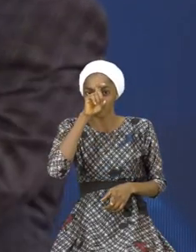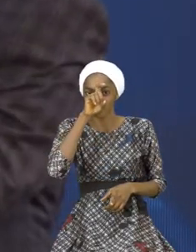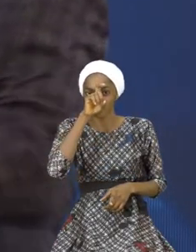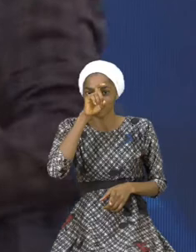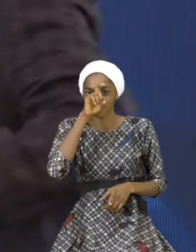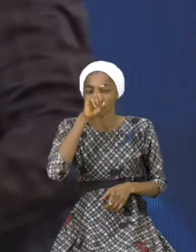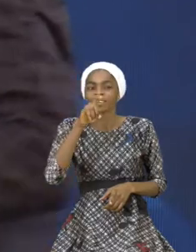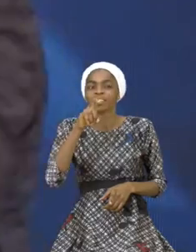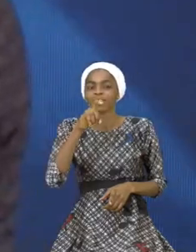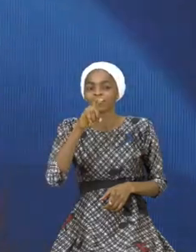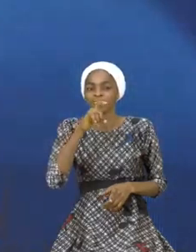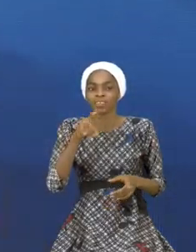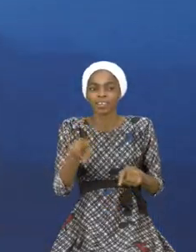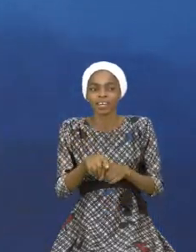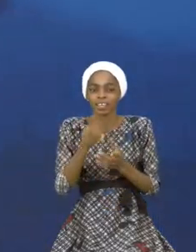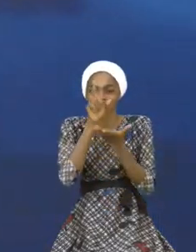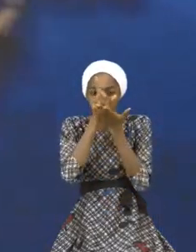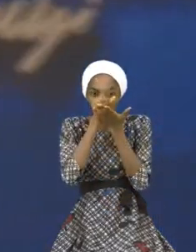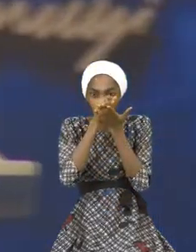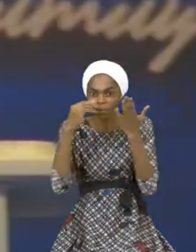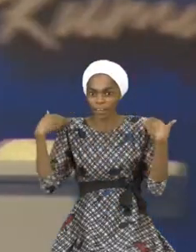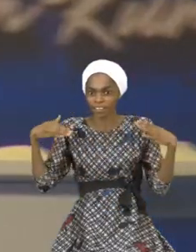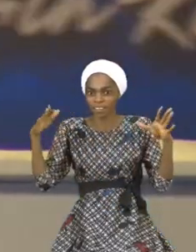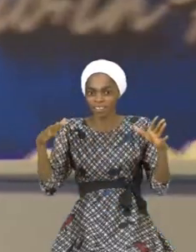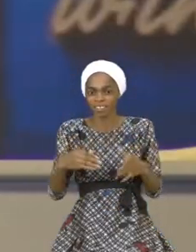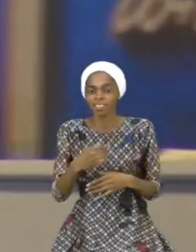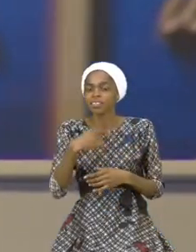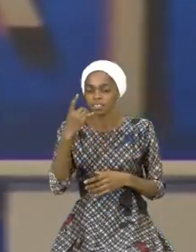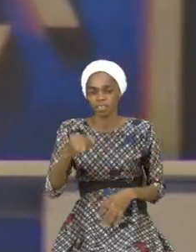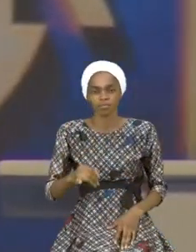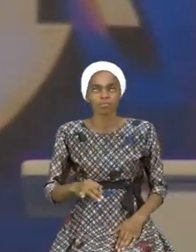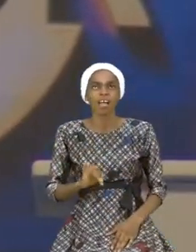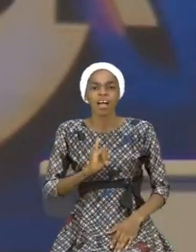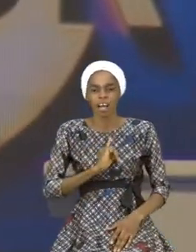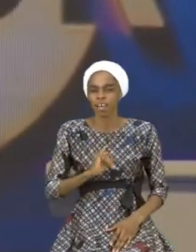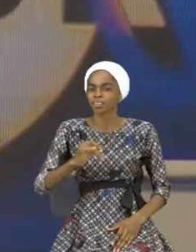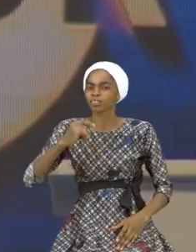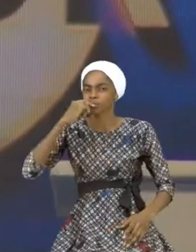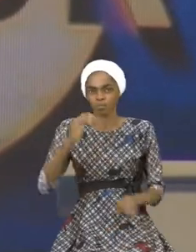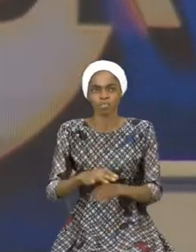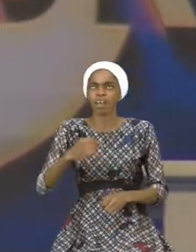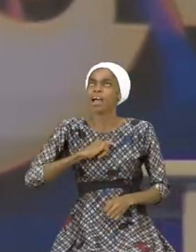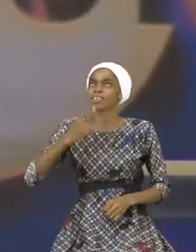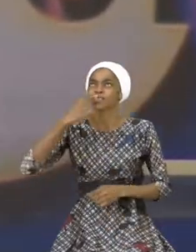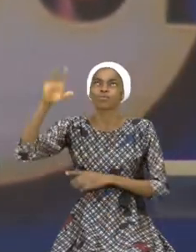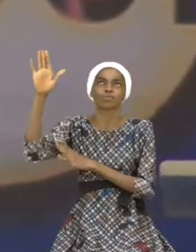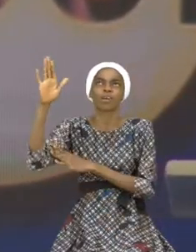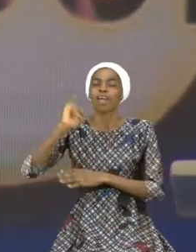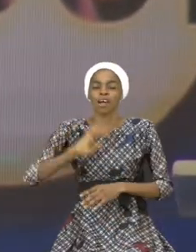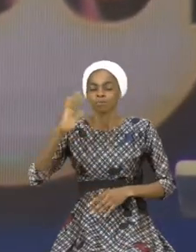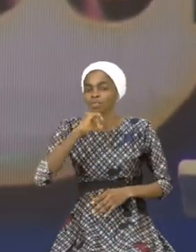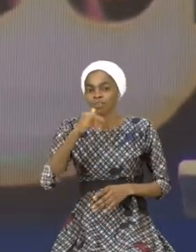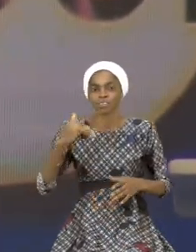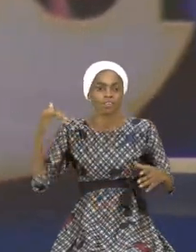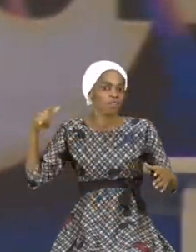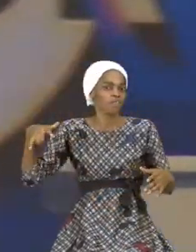fly again that birds cannot fulfill that why the nature the same